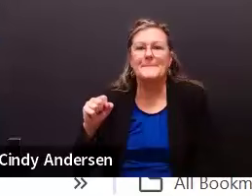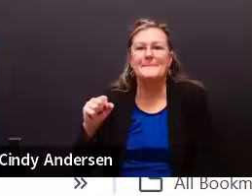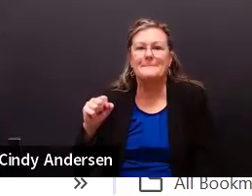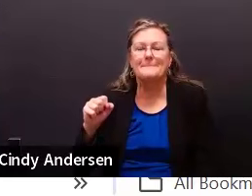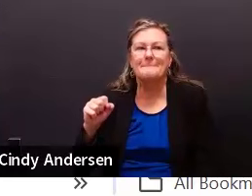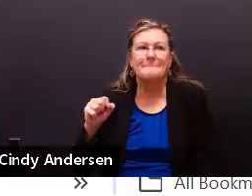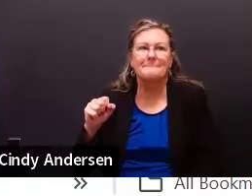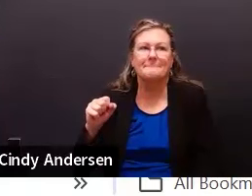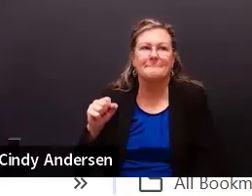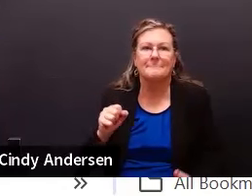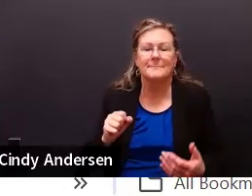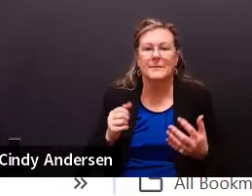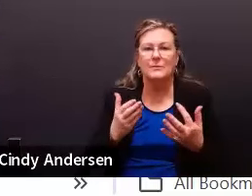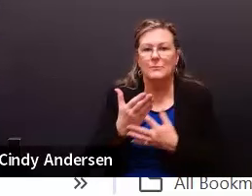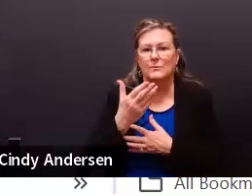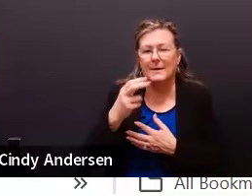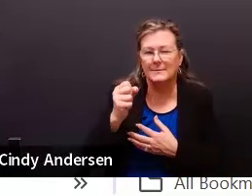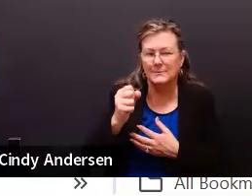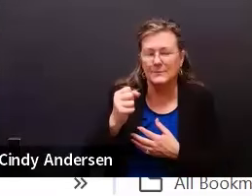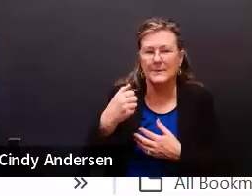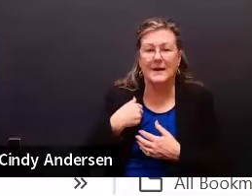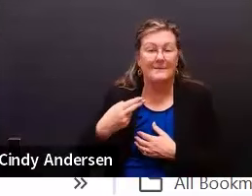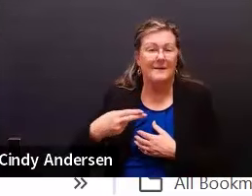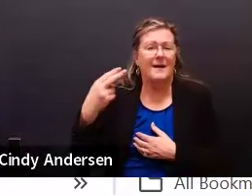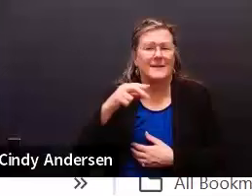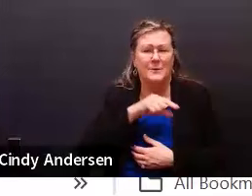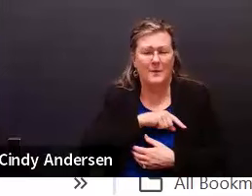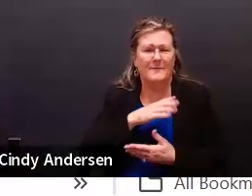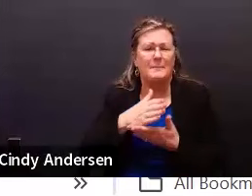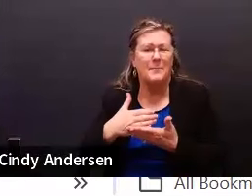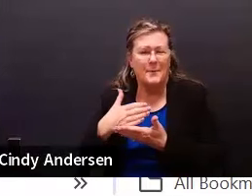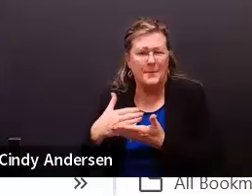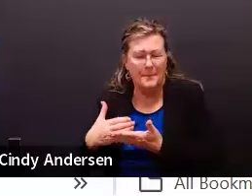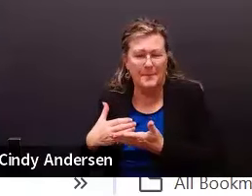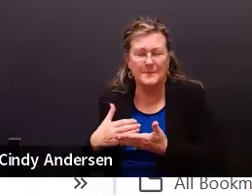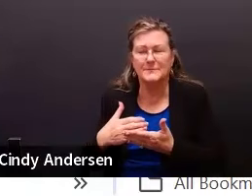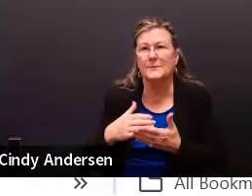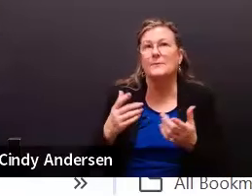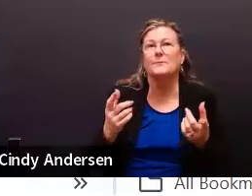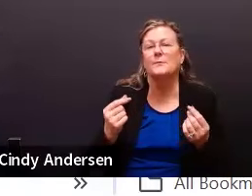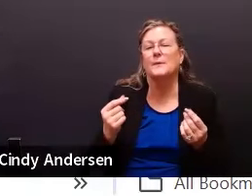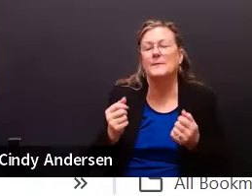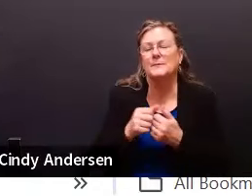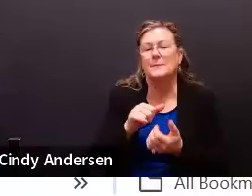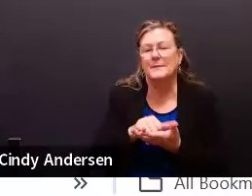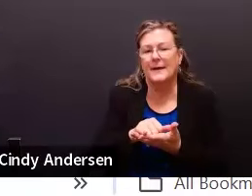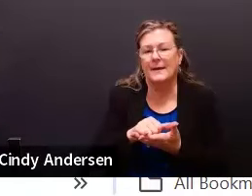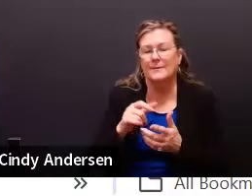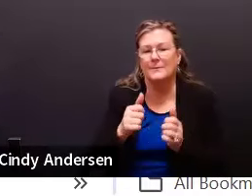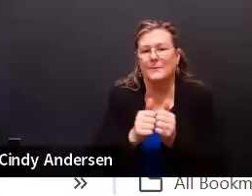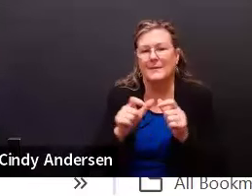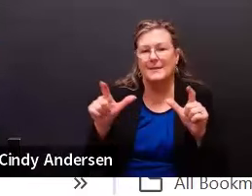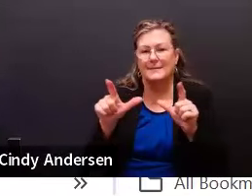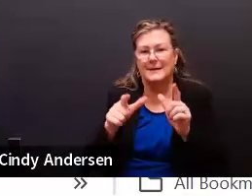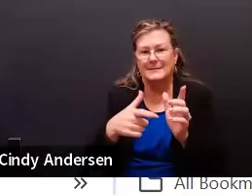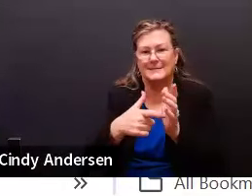all the way up to high school, and we have these highly qualified components. So what do we do with that and those licensing